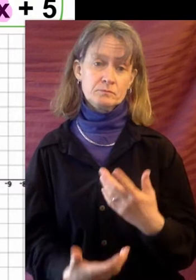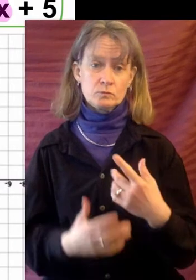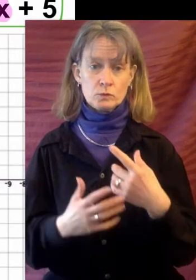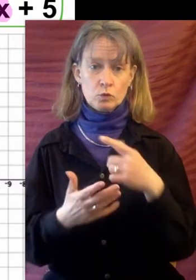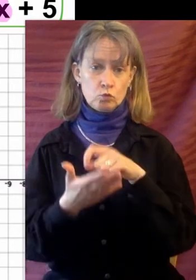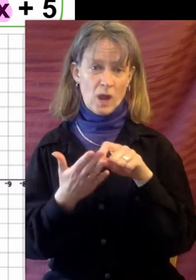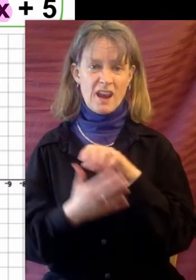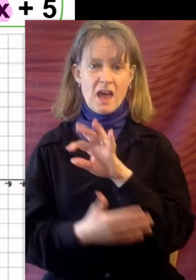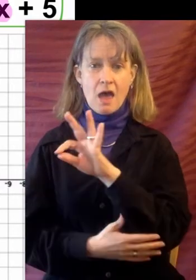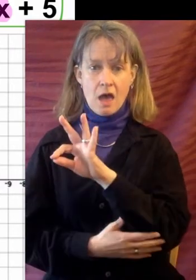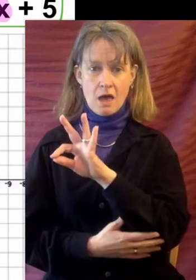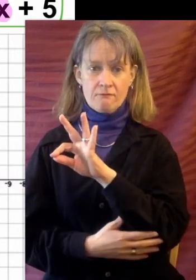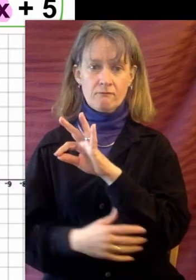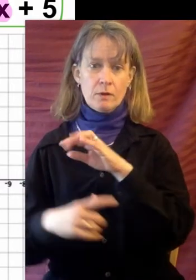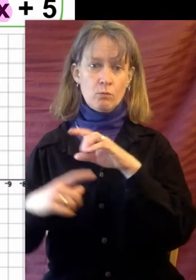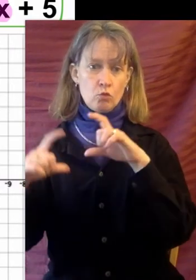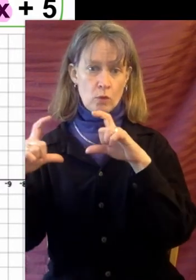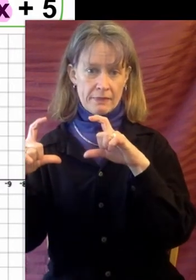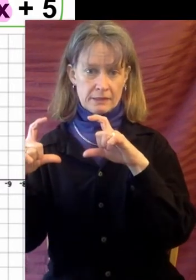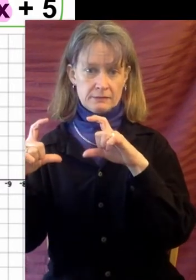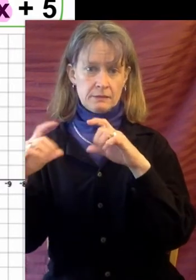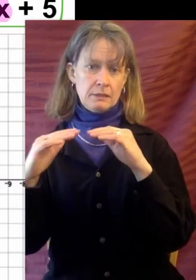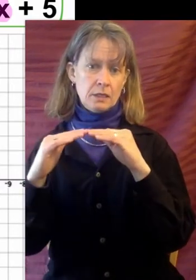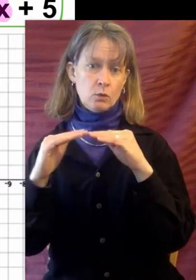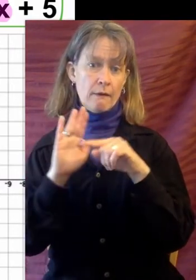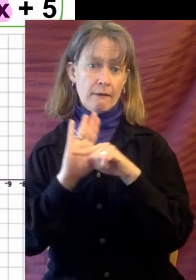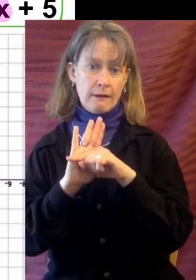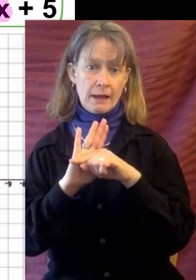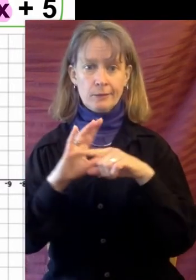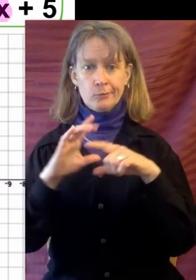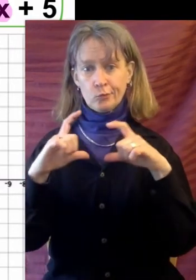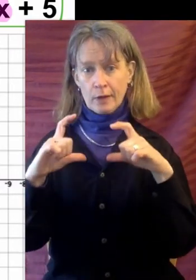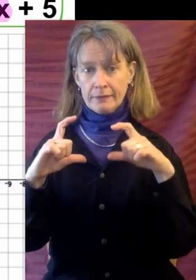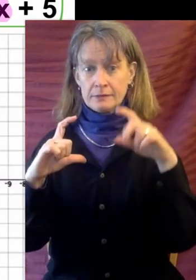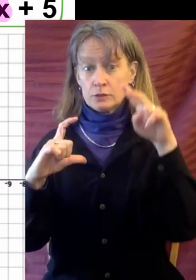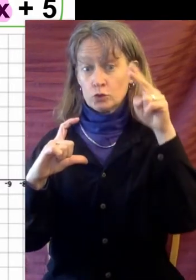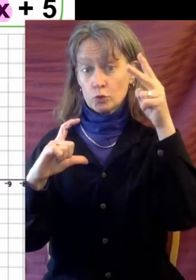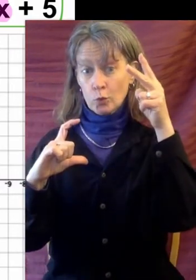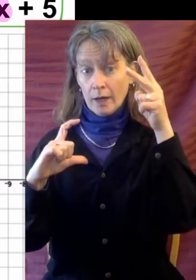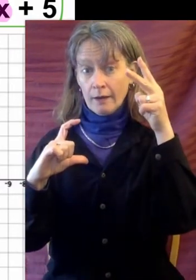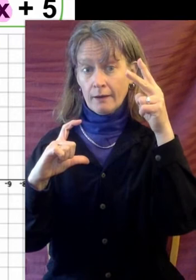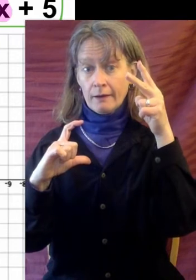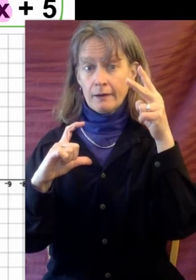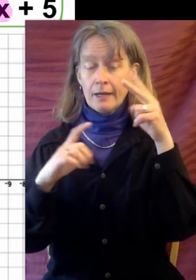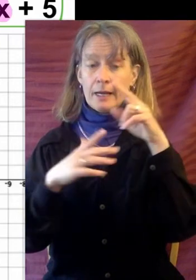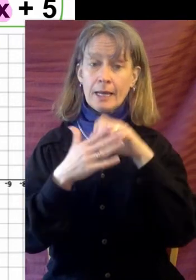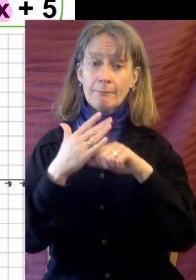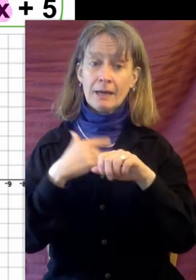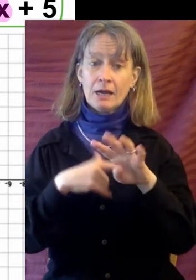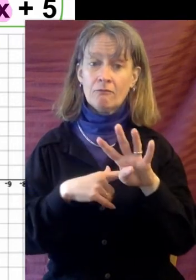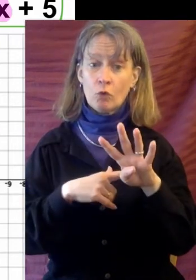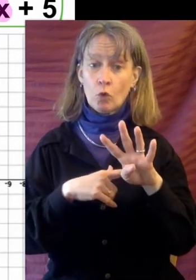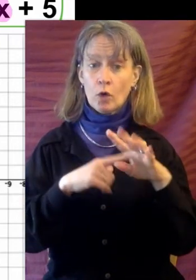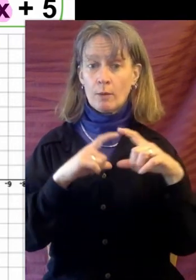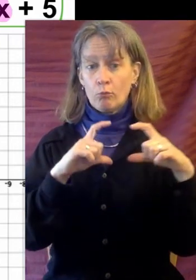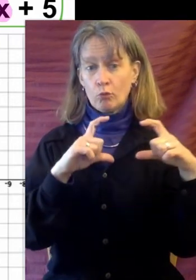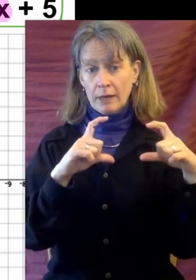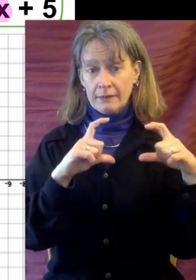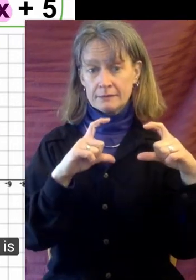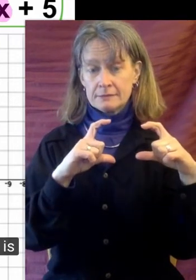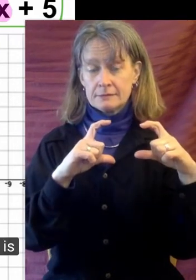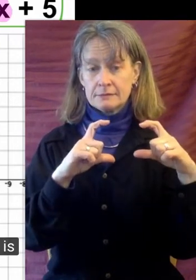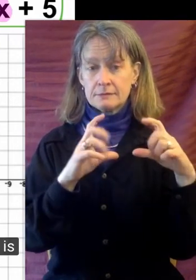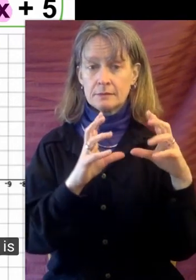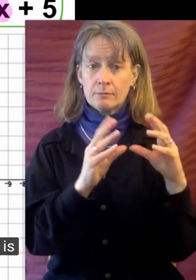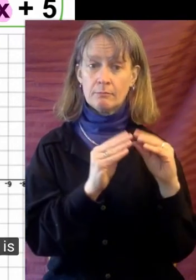parentheses equals negative parentheses squared minus 4